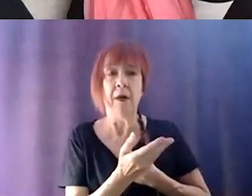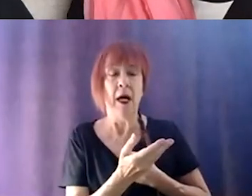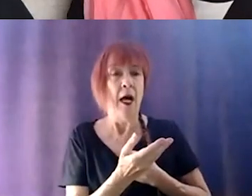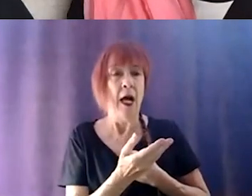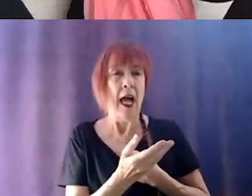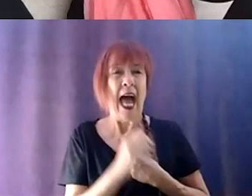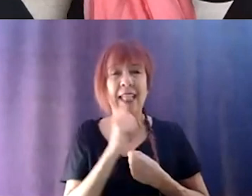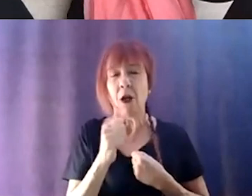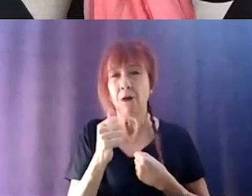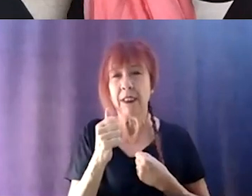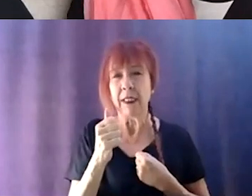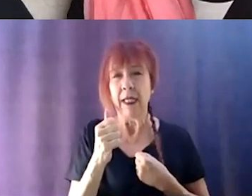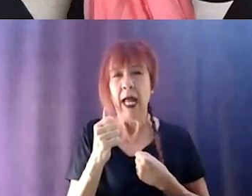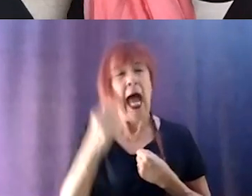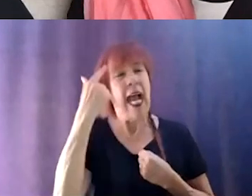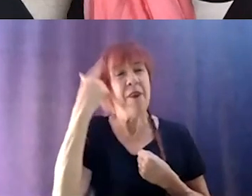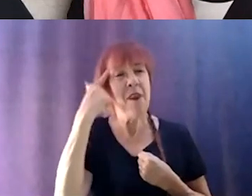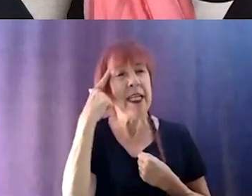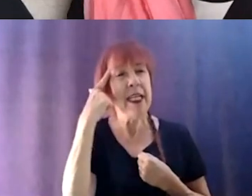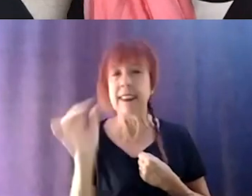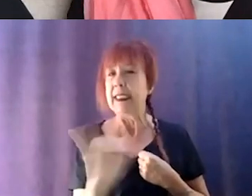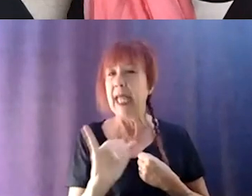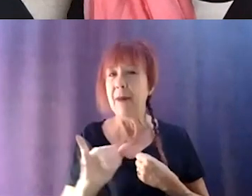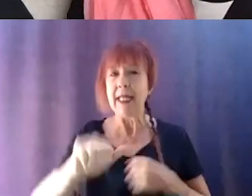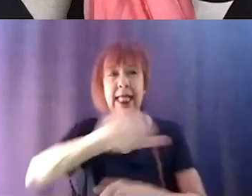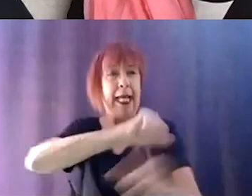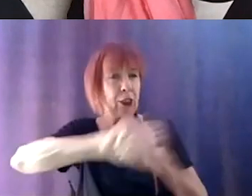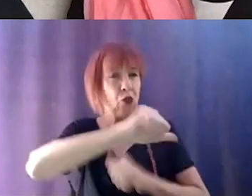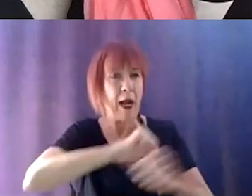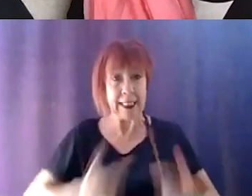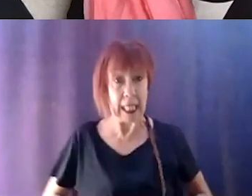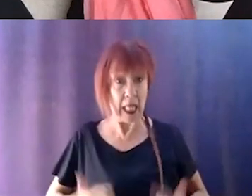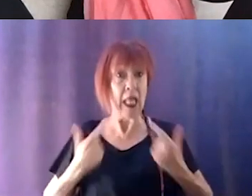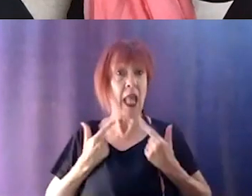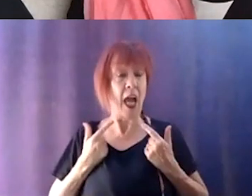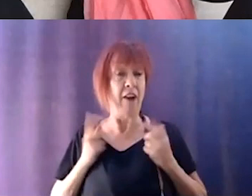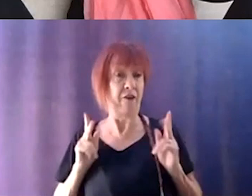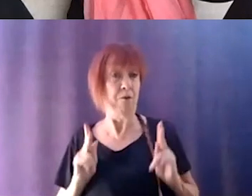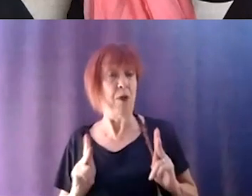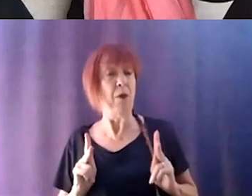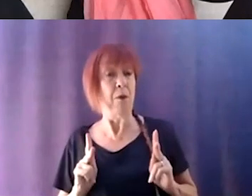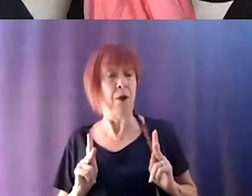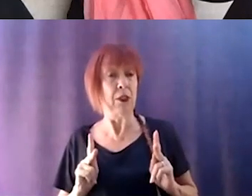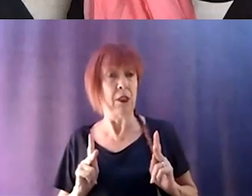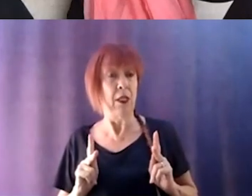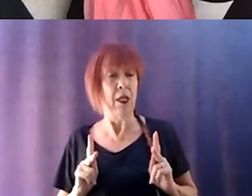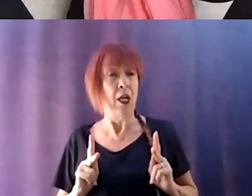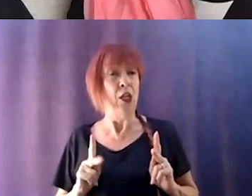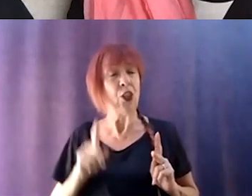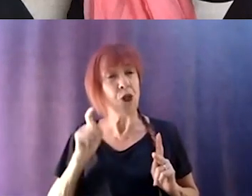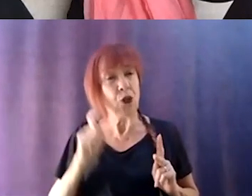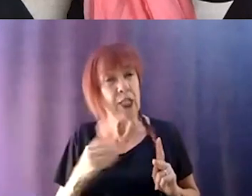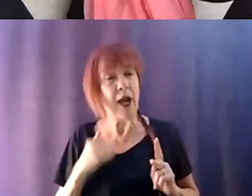don't see it any different than interacting in person. So you want to have that care and that just that